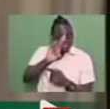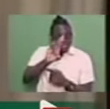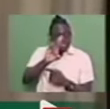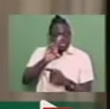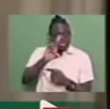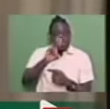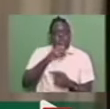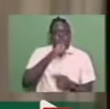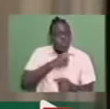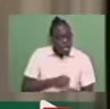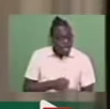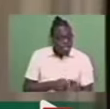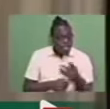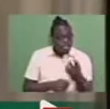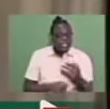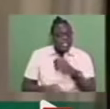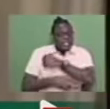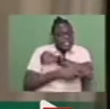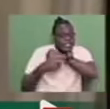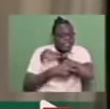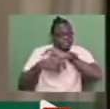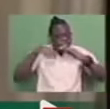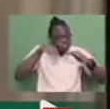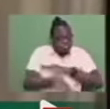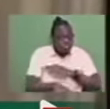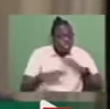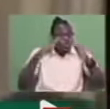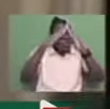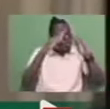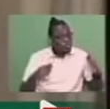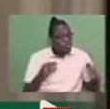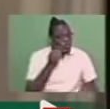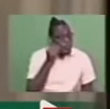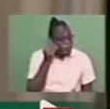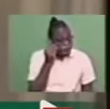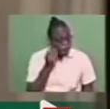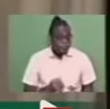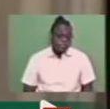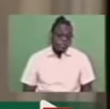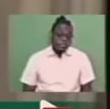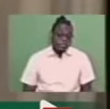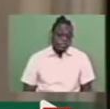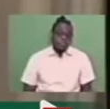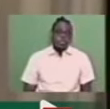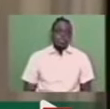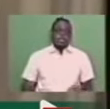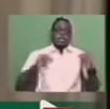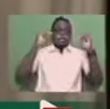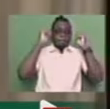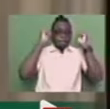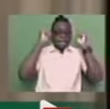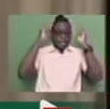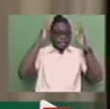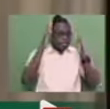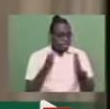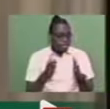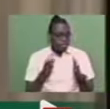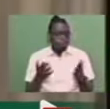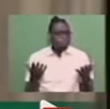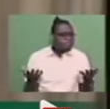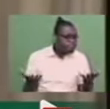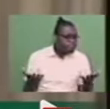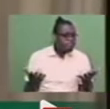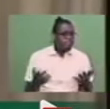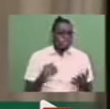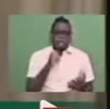in the morning at his home. However, the minister, like Whip Van Winkle, has not yet awoken to this grim